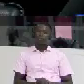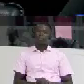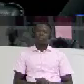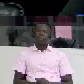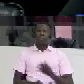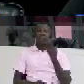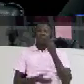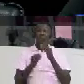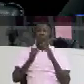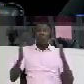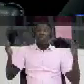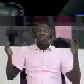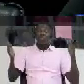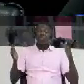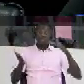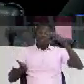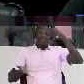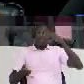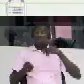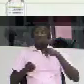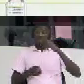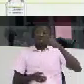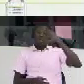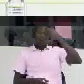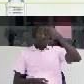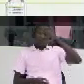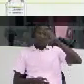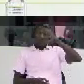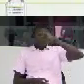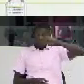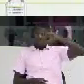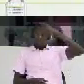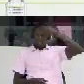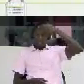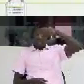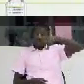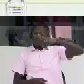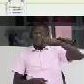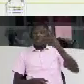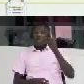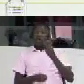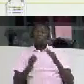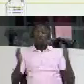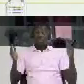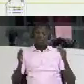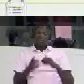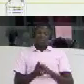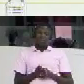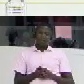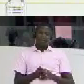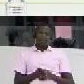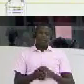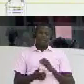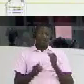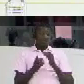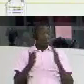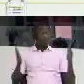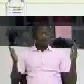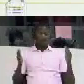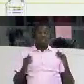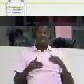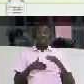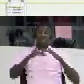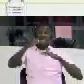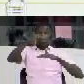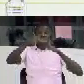police headquarters? Kenn police yooyu noonu naka la tollu woon headquarters bi nu mu tollu woon. dafa rëy de. It's big. 3